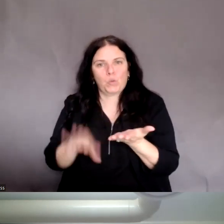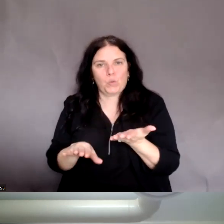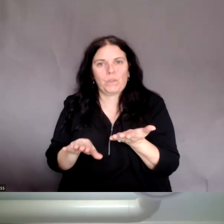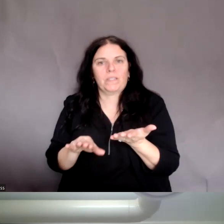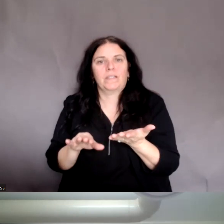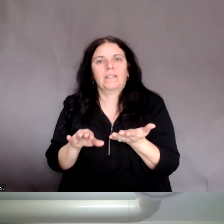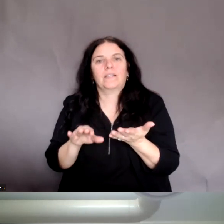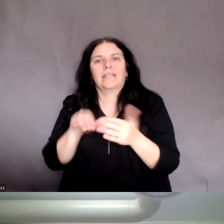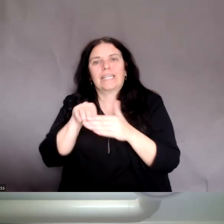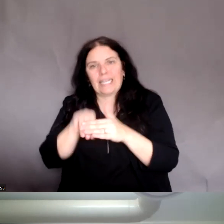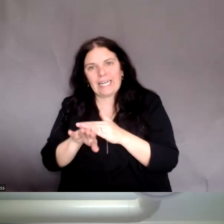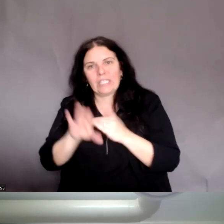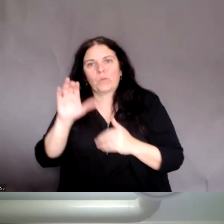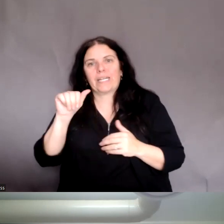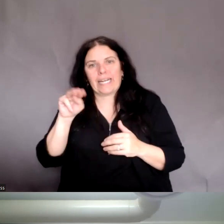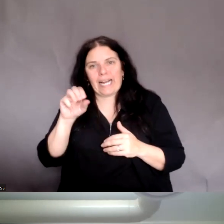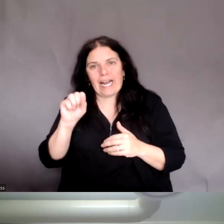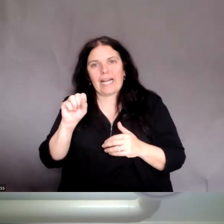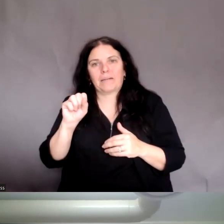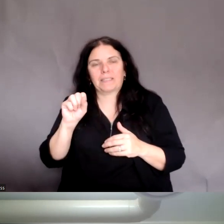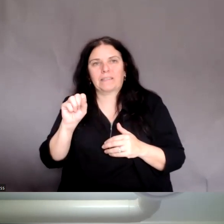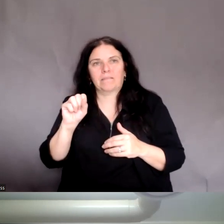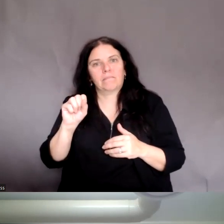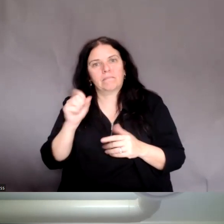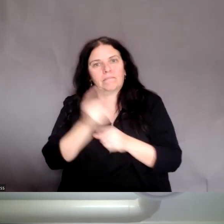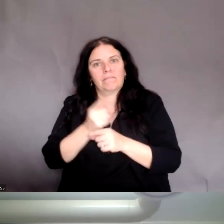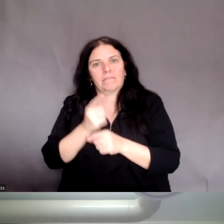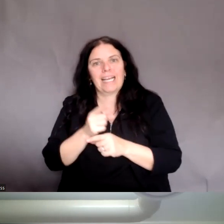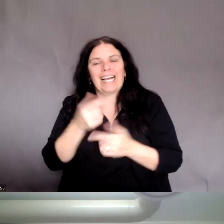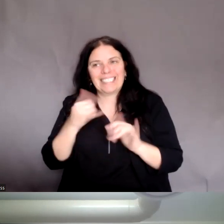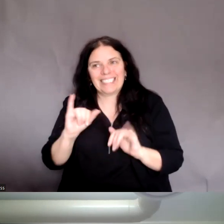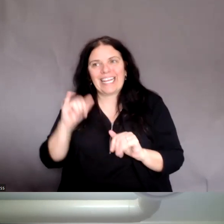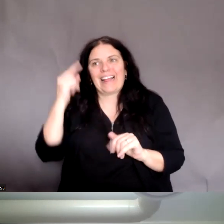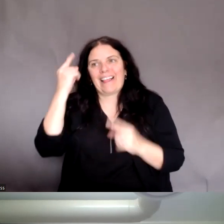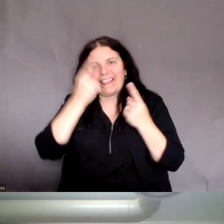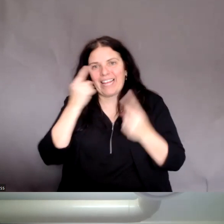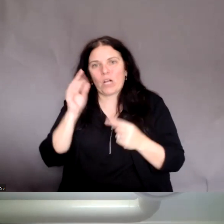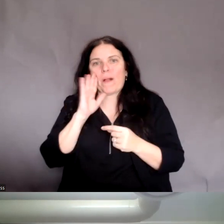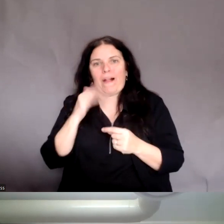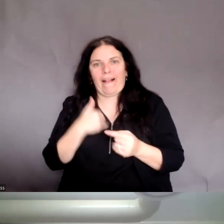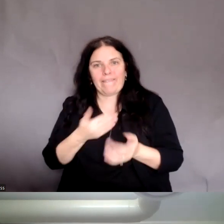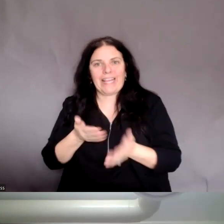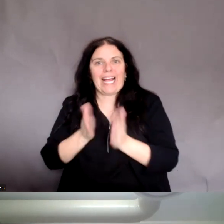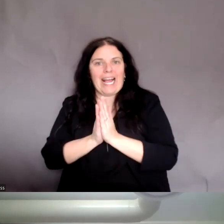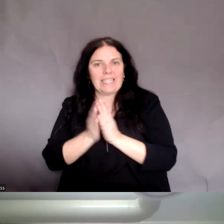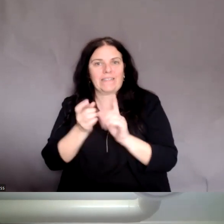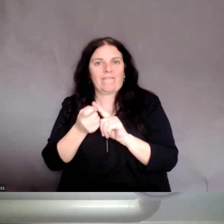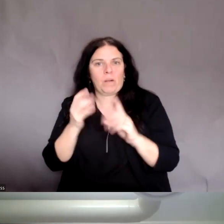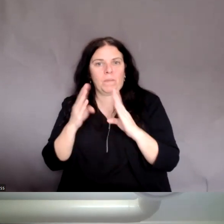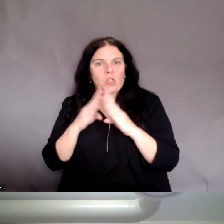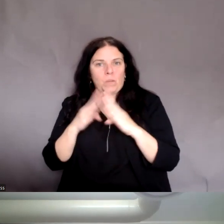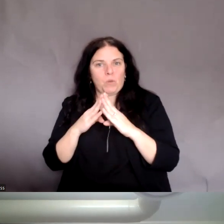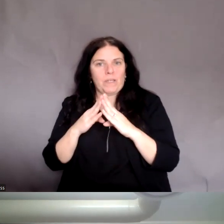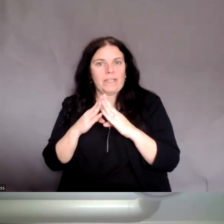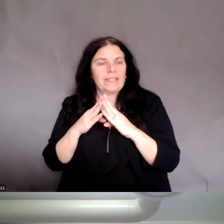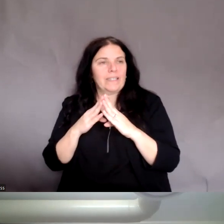them into CAMS legitimately. Like I do still think there's going to be an ask from the community that we can't